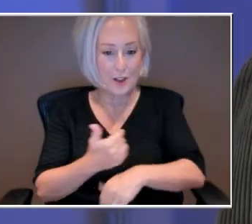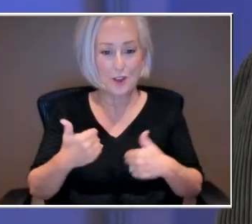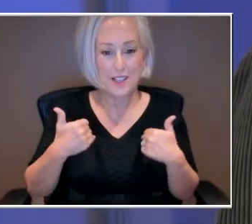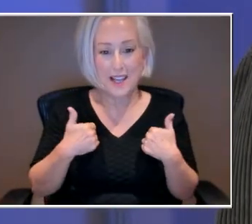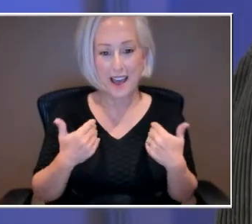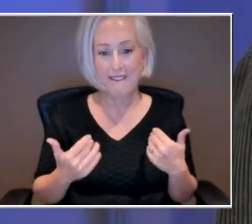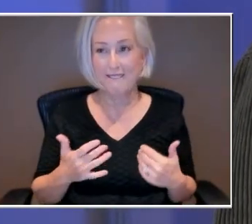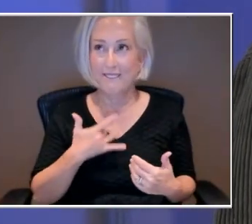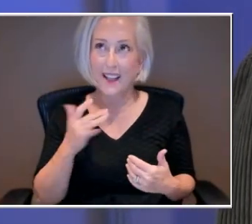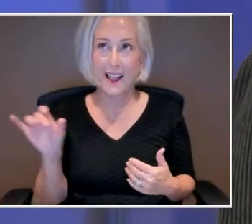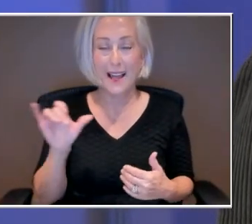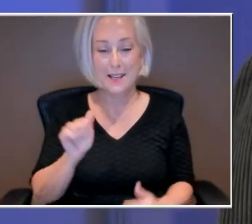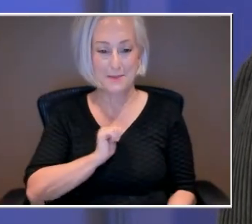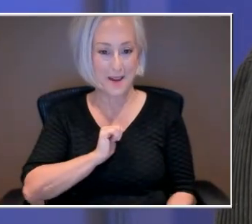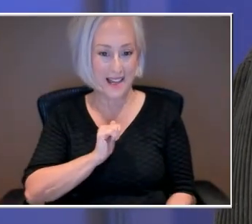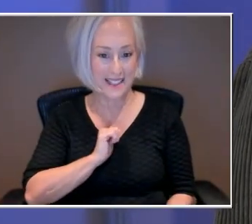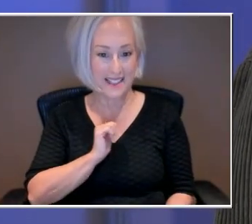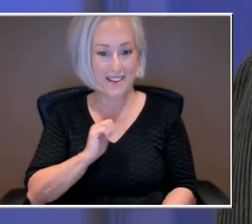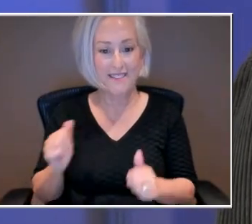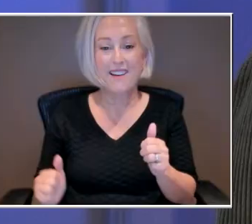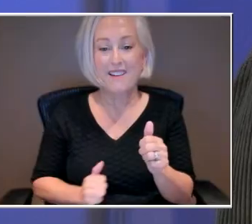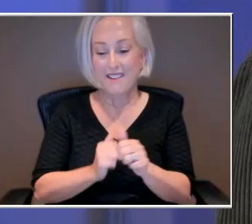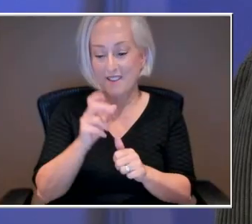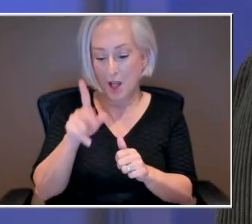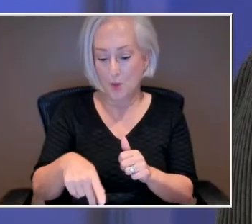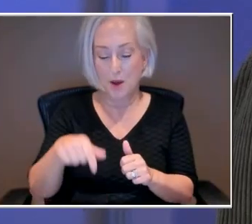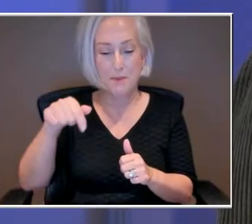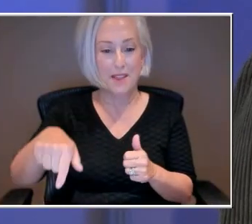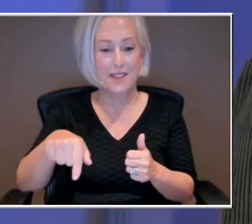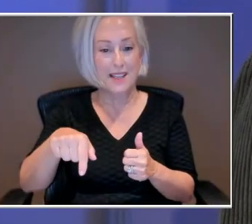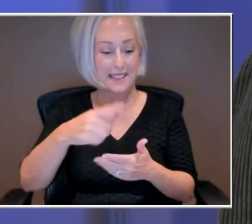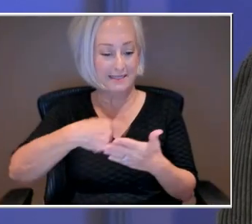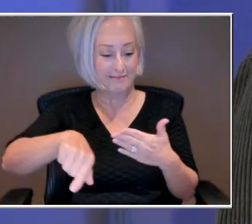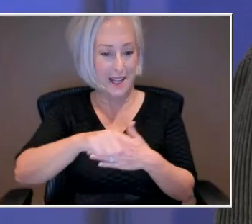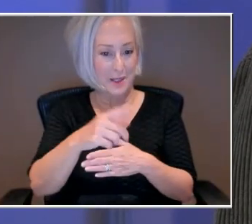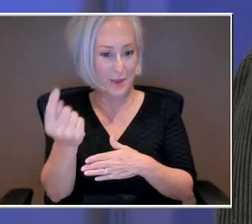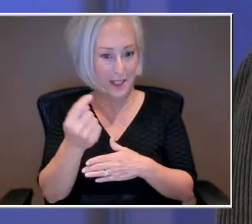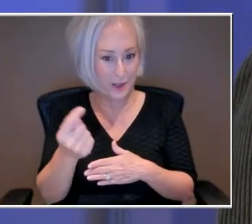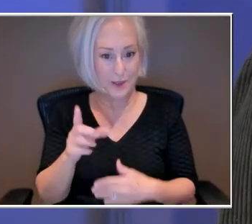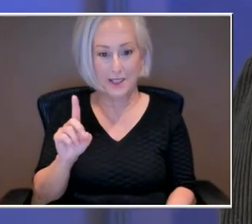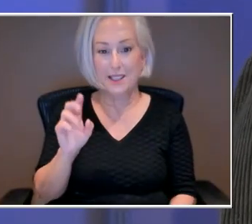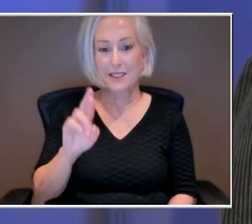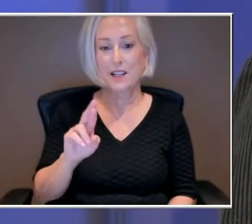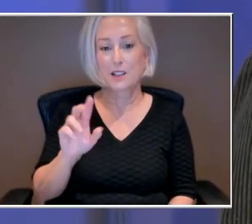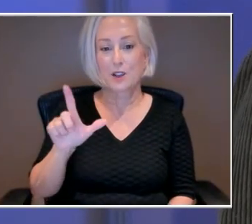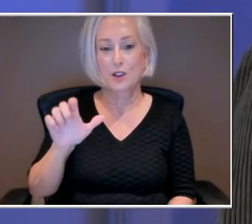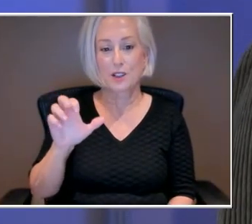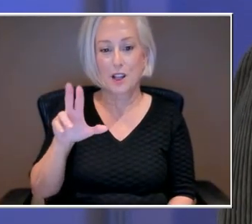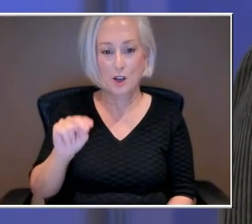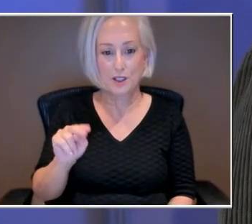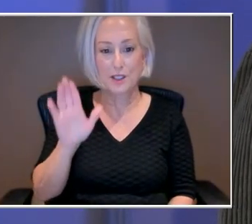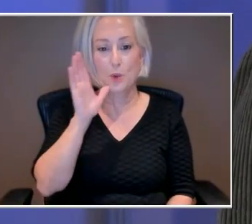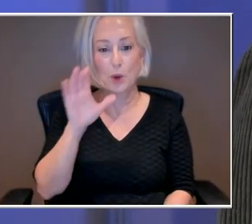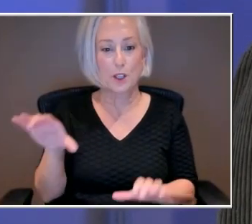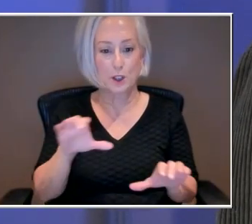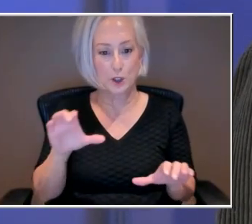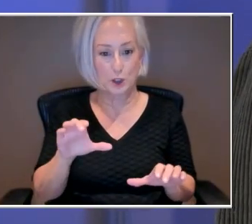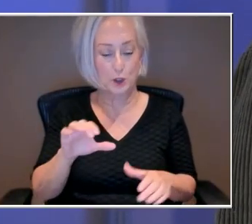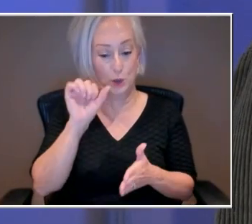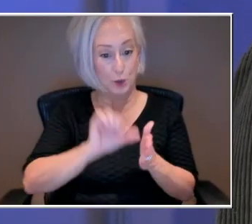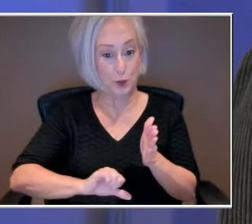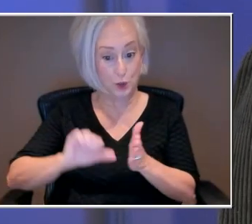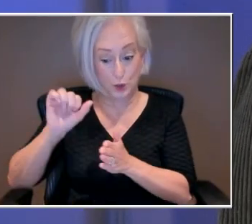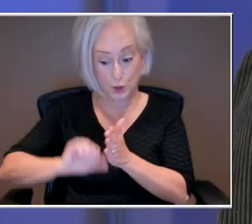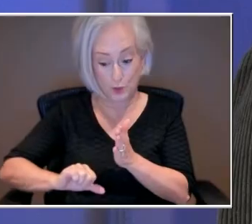myself. Following up this coming Tuesday, Dr. Larson will be performing surgery. And after that,